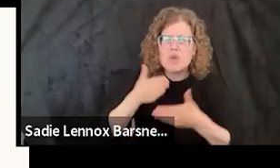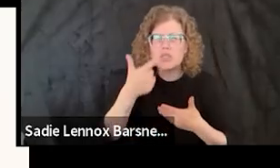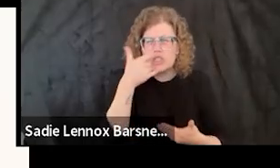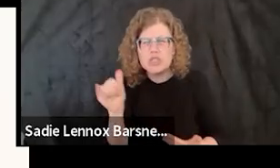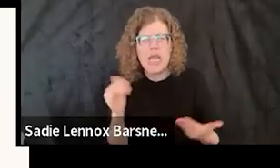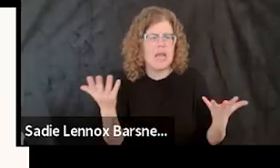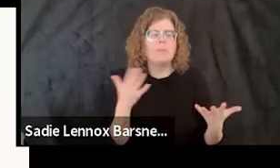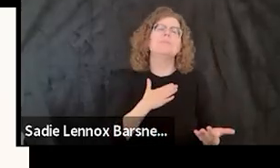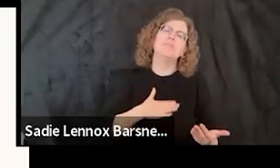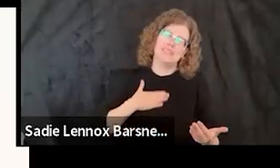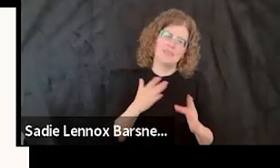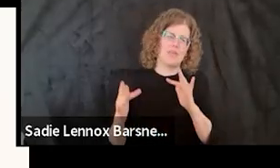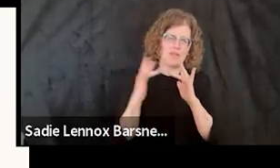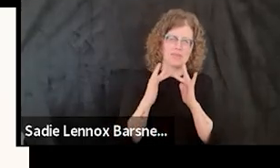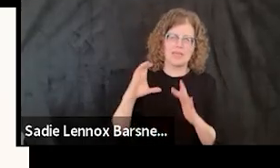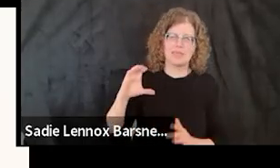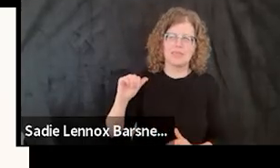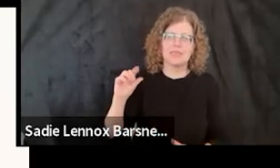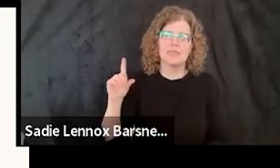available to help guide and support you.